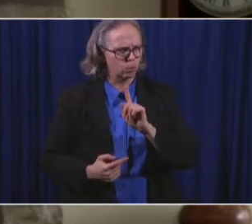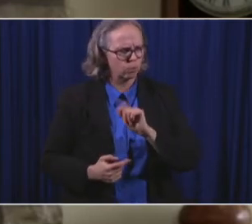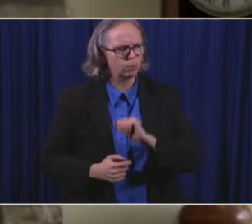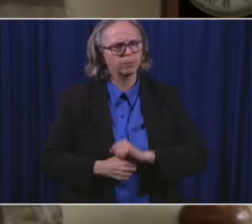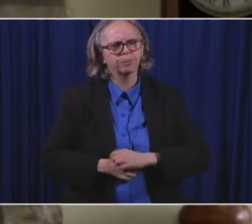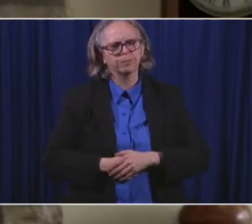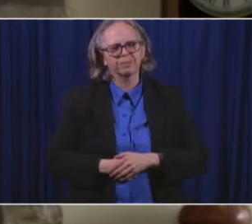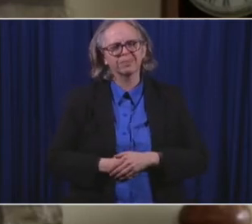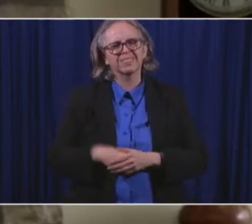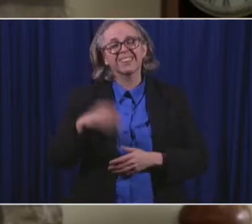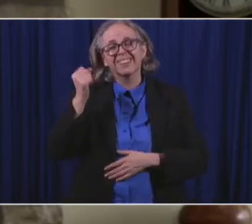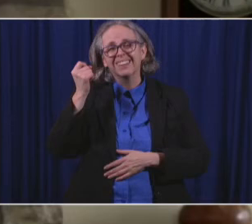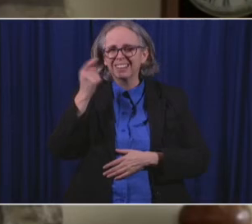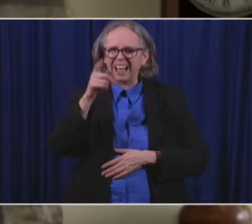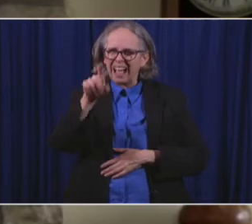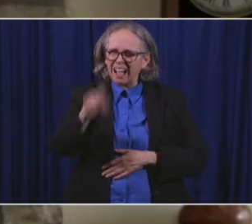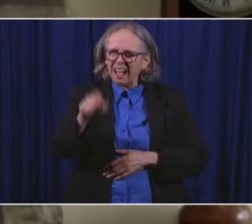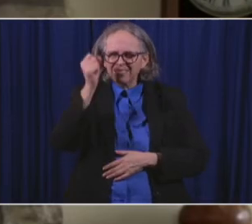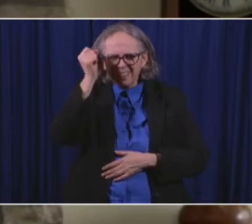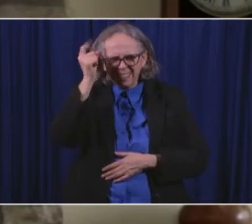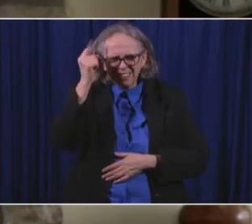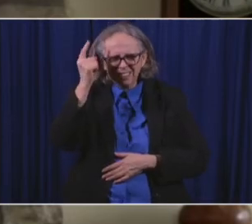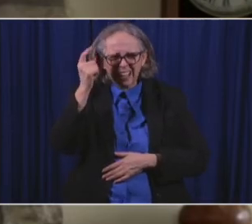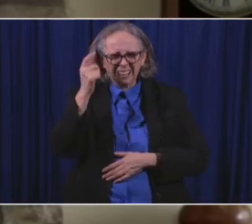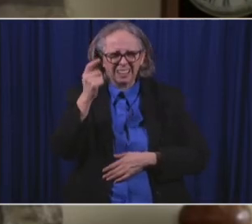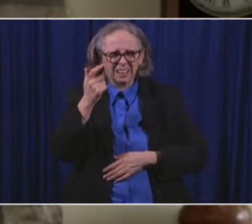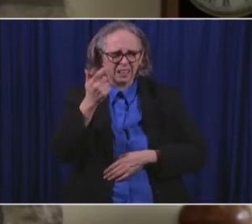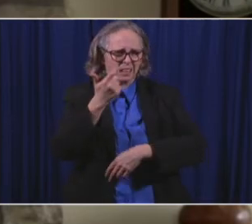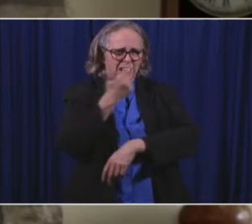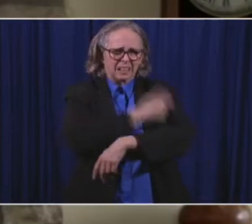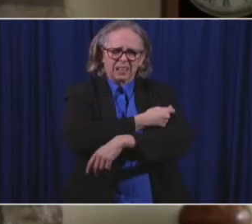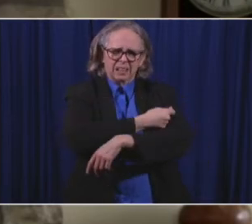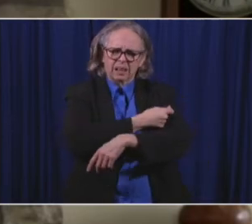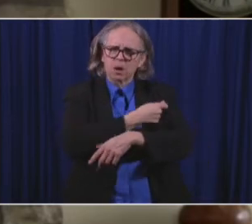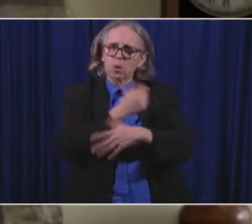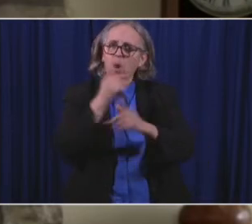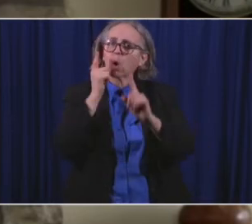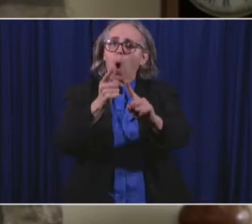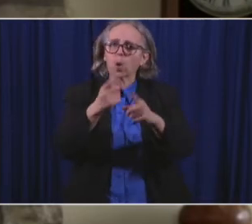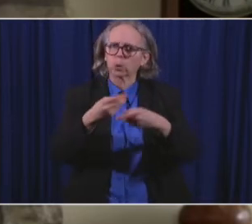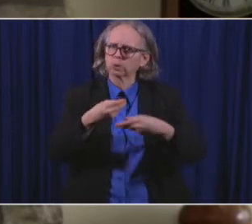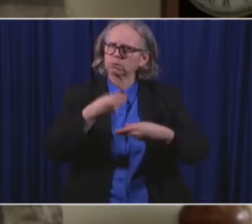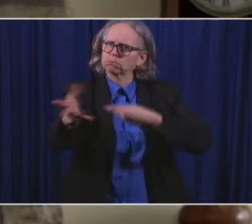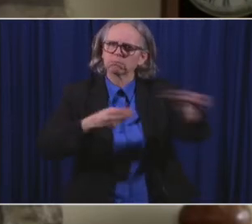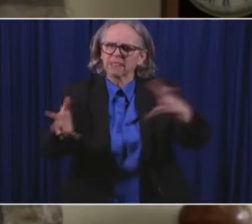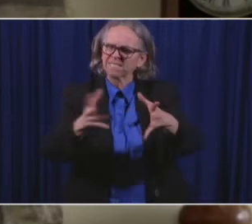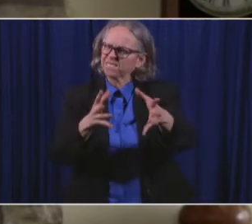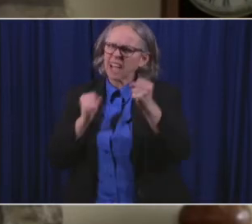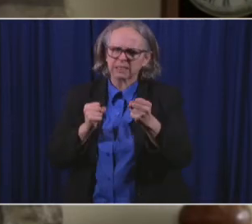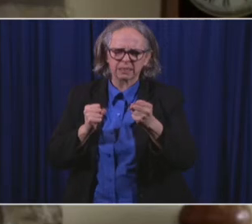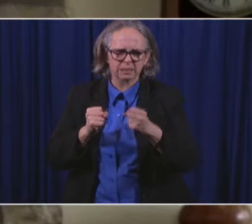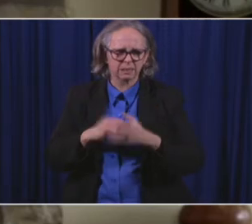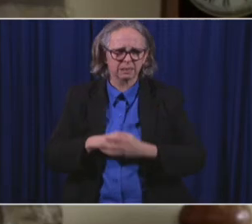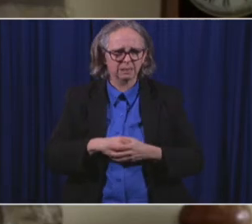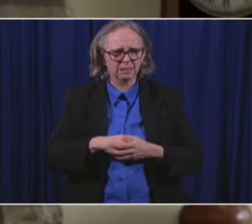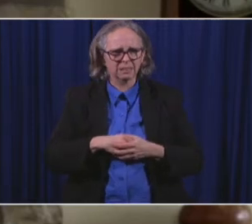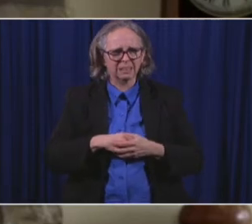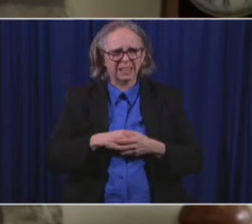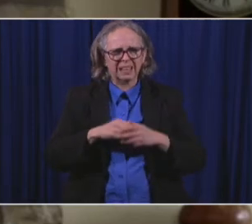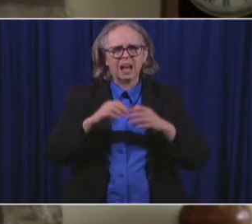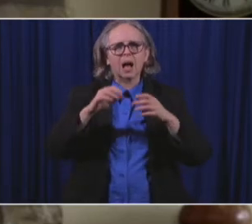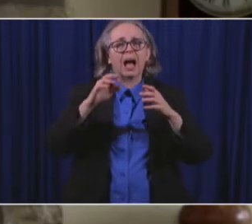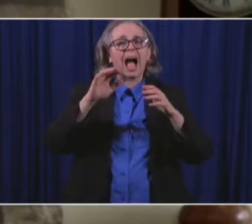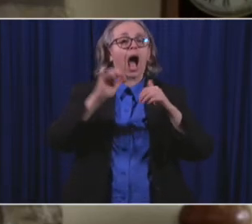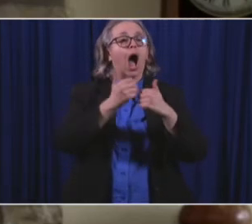be able to get the shots out fast. So we'll be announcing exactly what that will be, but we hope to be able to